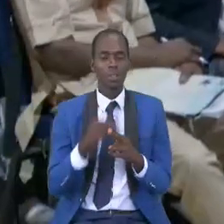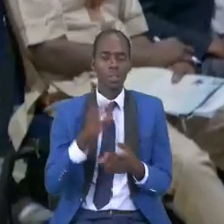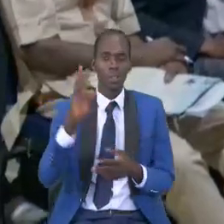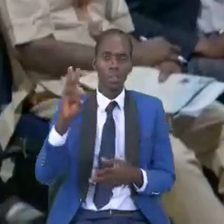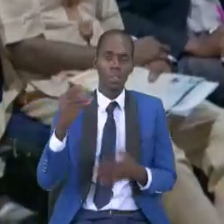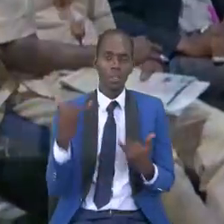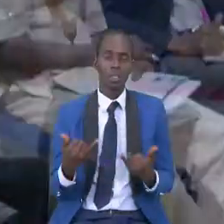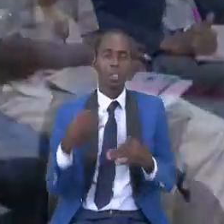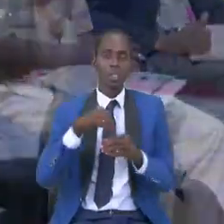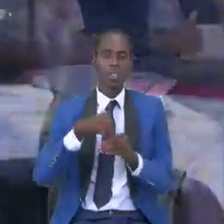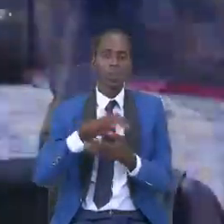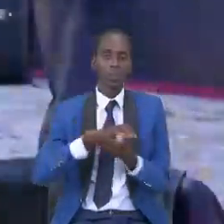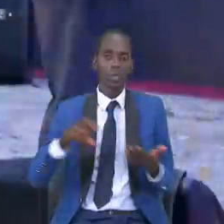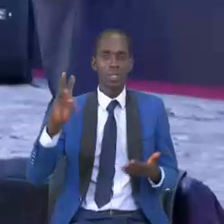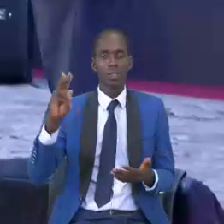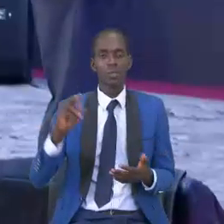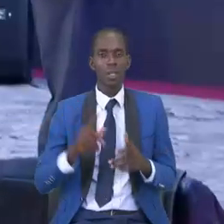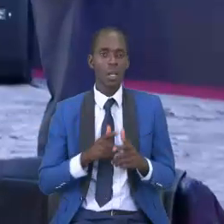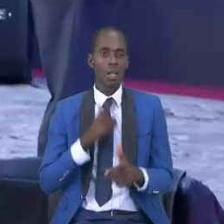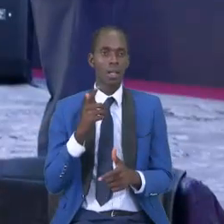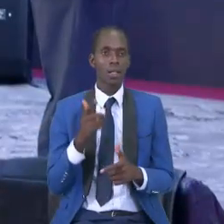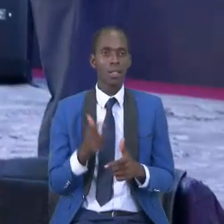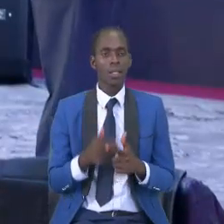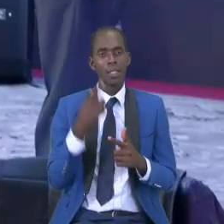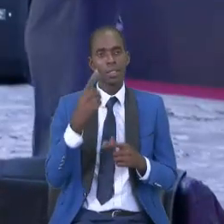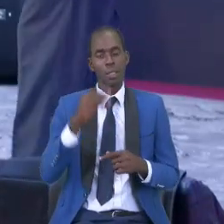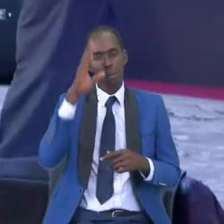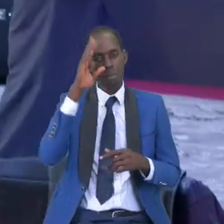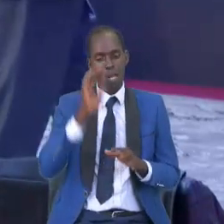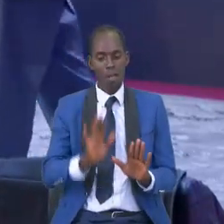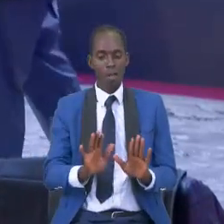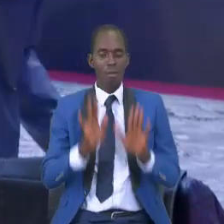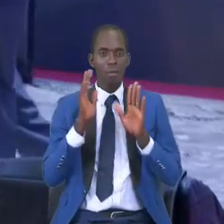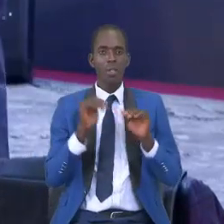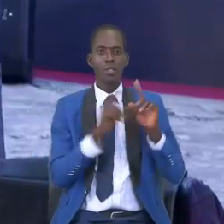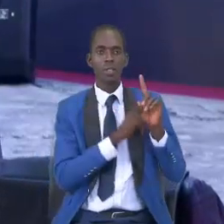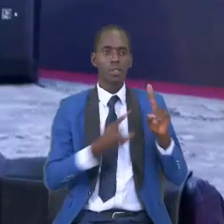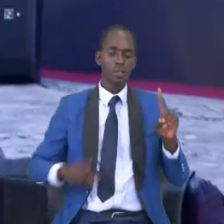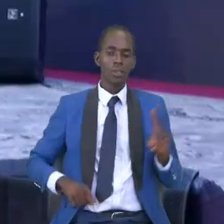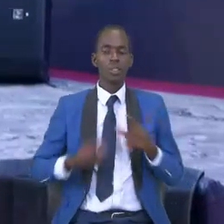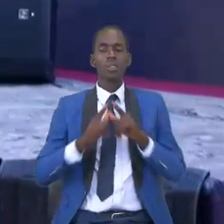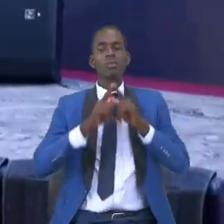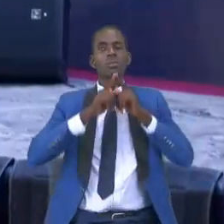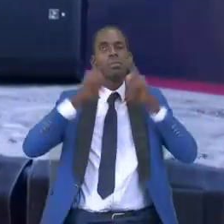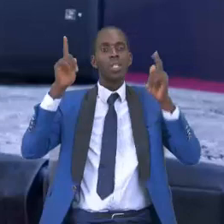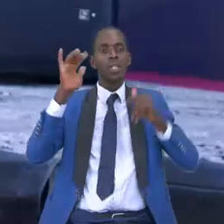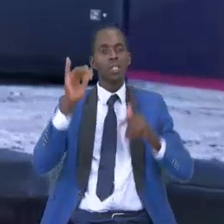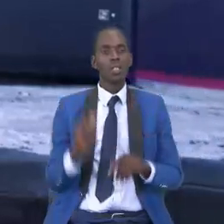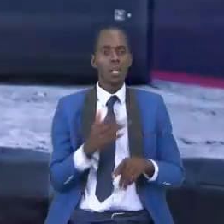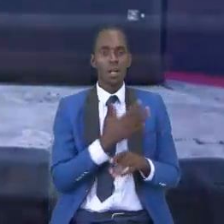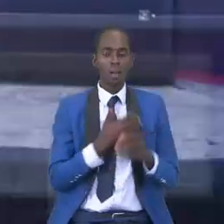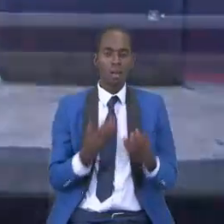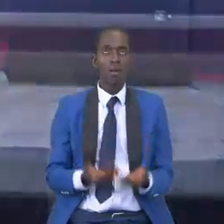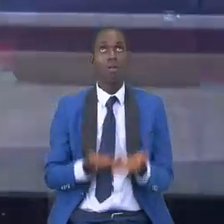then the men feared the Lord exceedingly and offered a sacrifice unto the